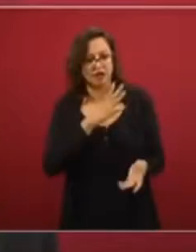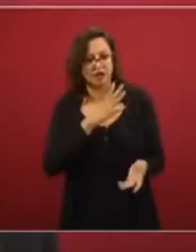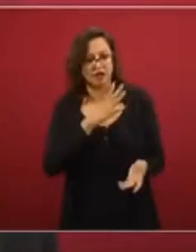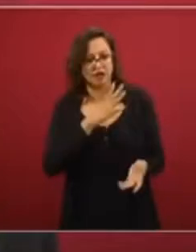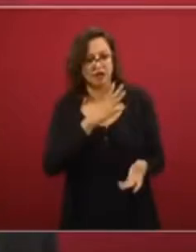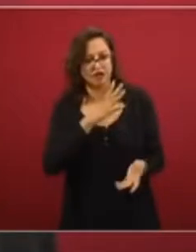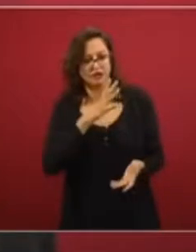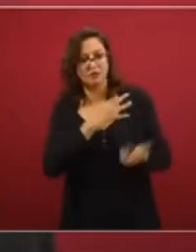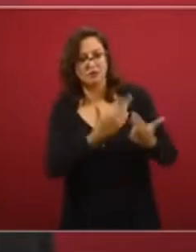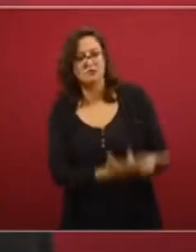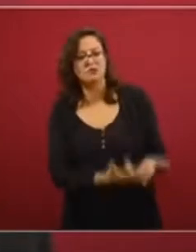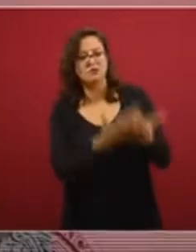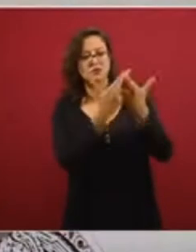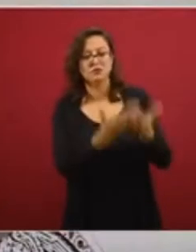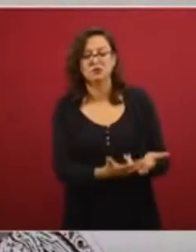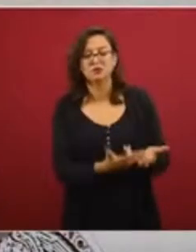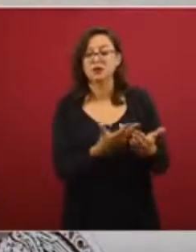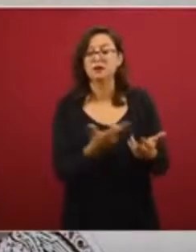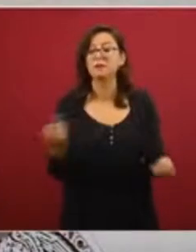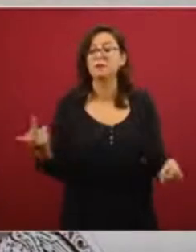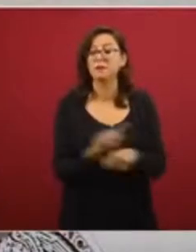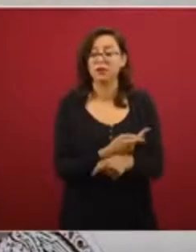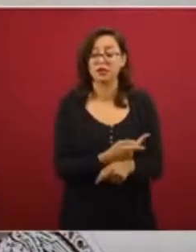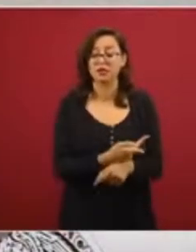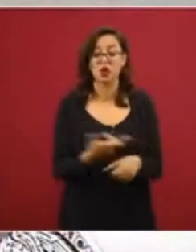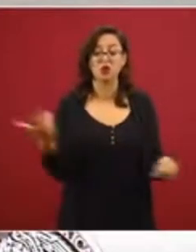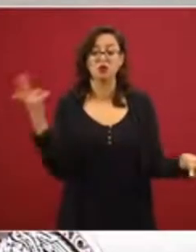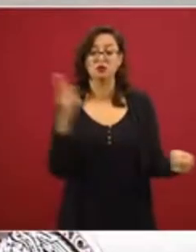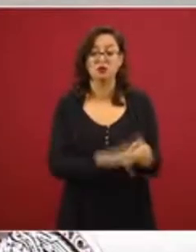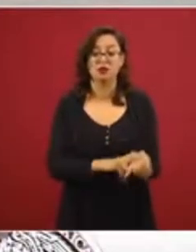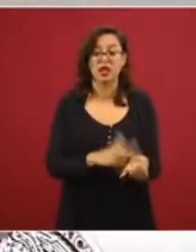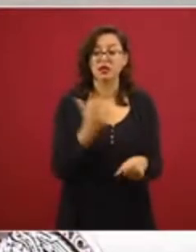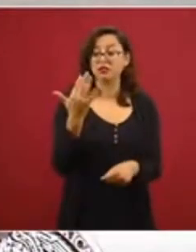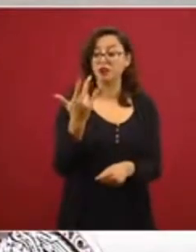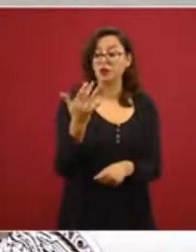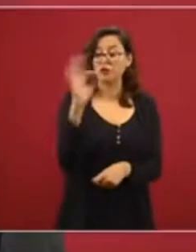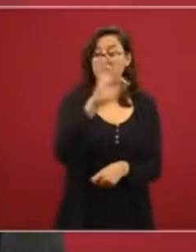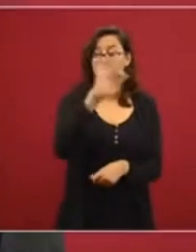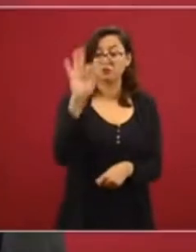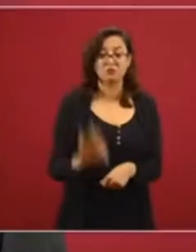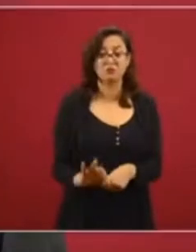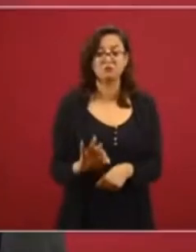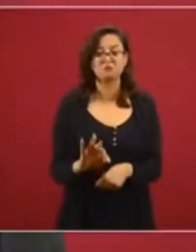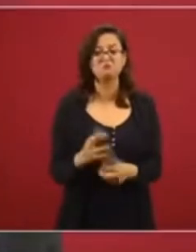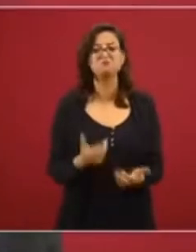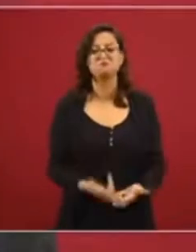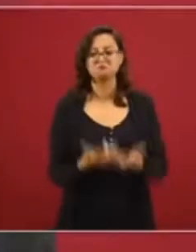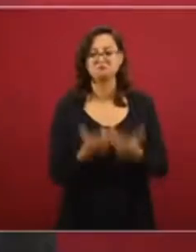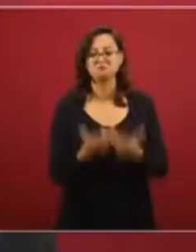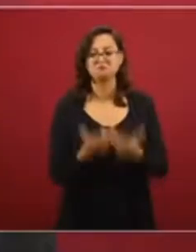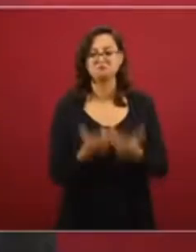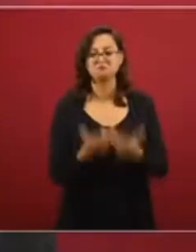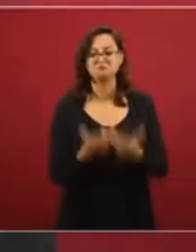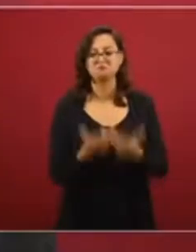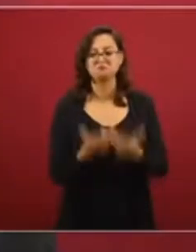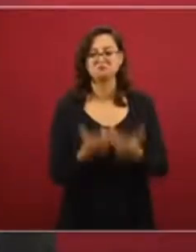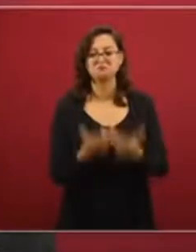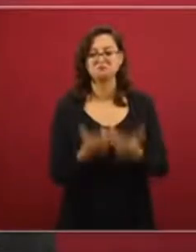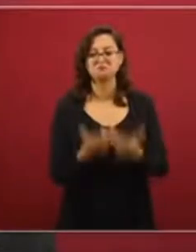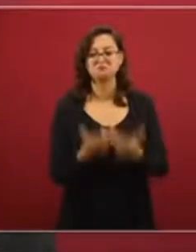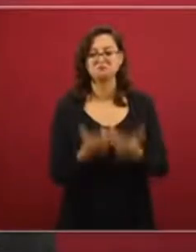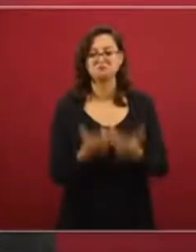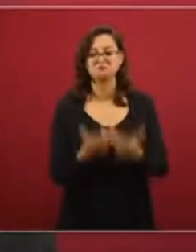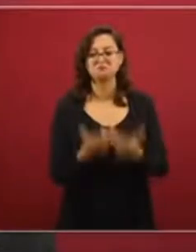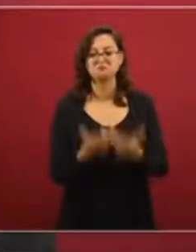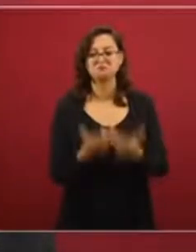disposal. Entonces, 50% de los hospitales estuvieron y han estado en todo momento disponibles. So that is to